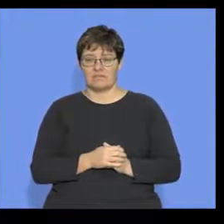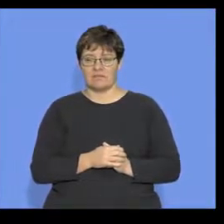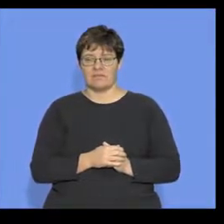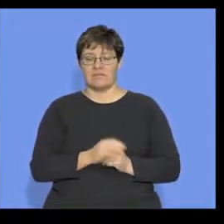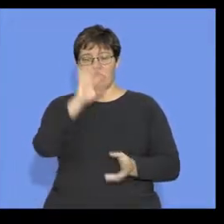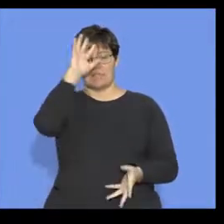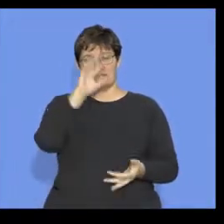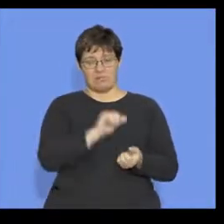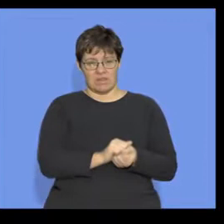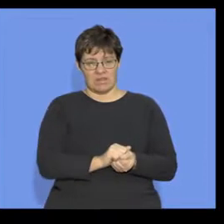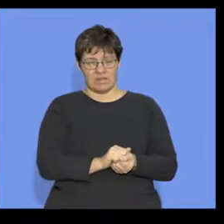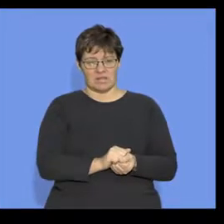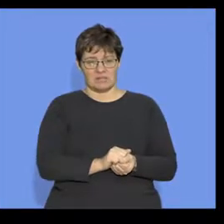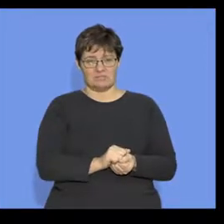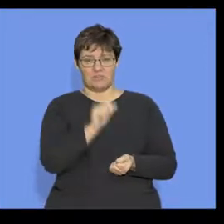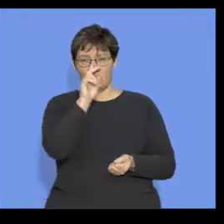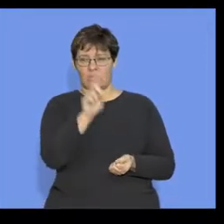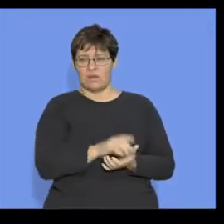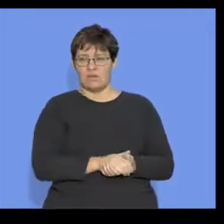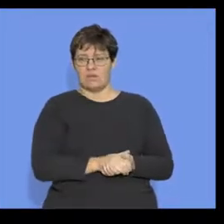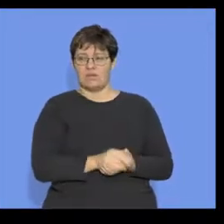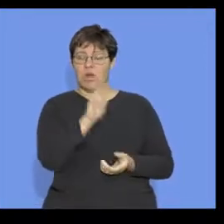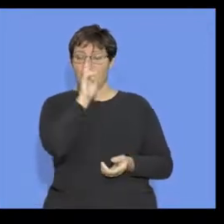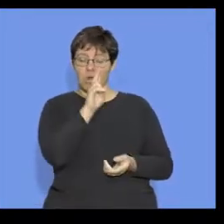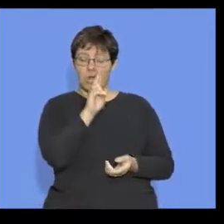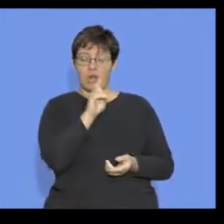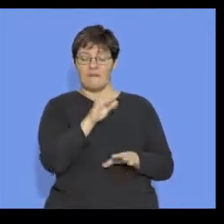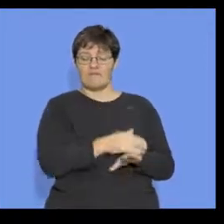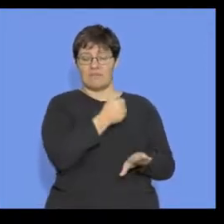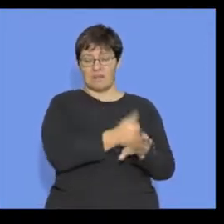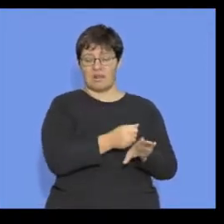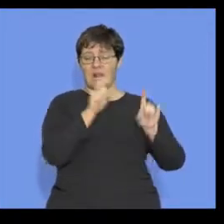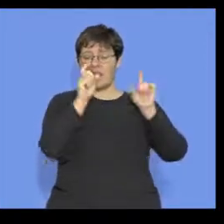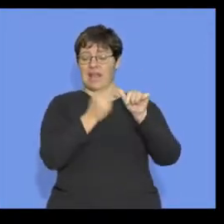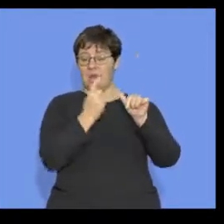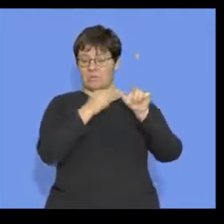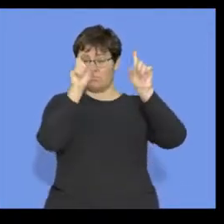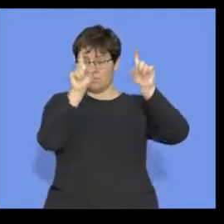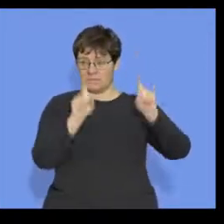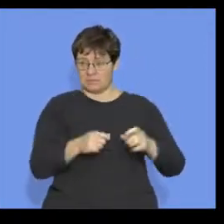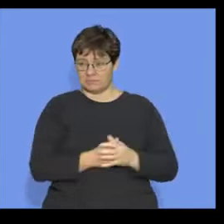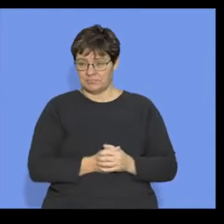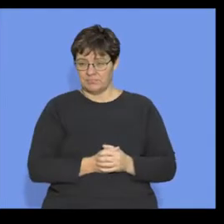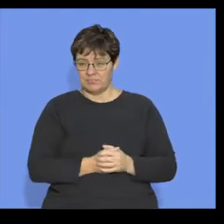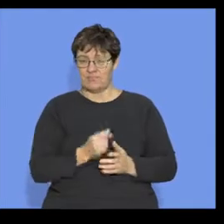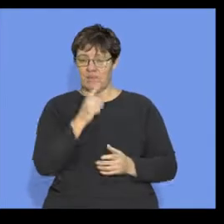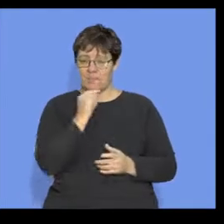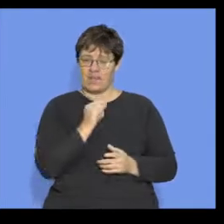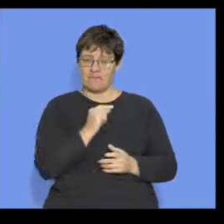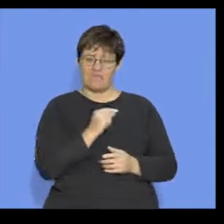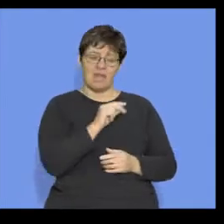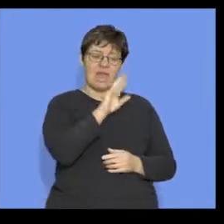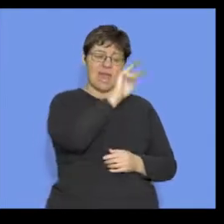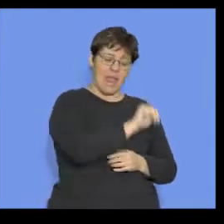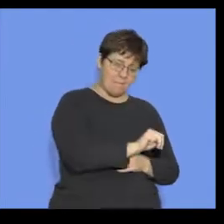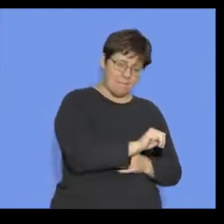So let's look at the summary of what we looked at. We have looked at the fundamental principle of counting, which means if I